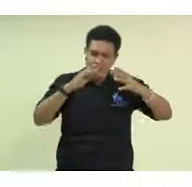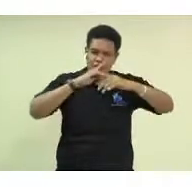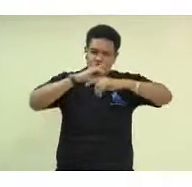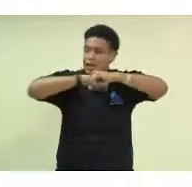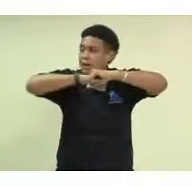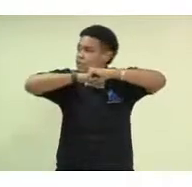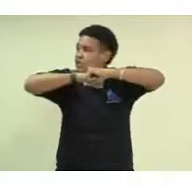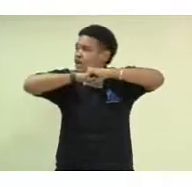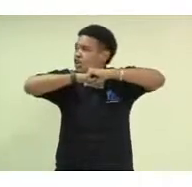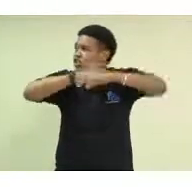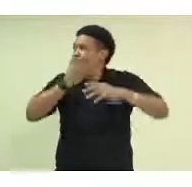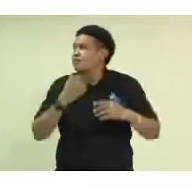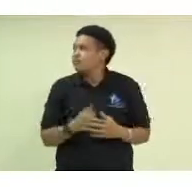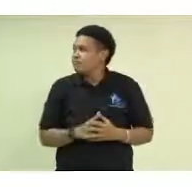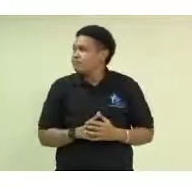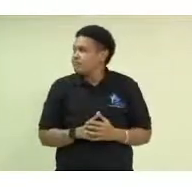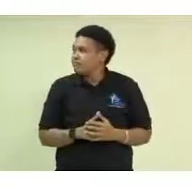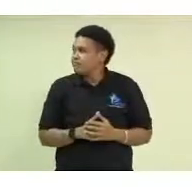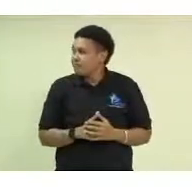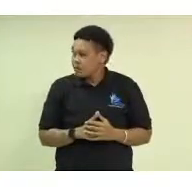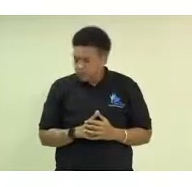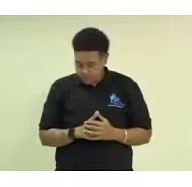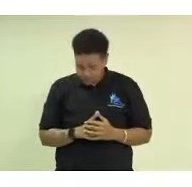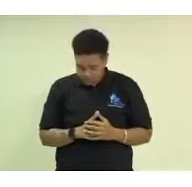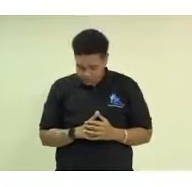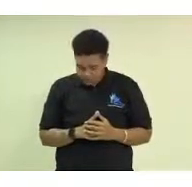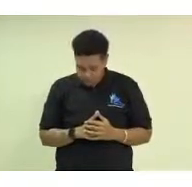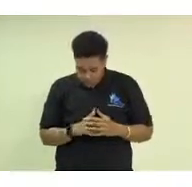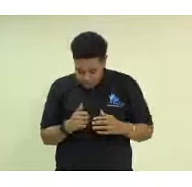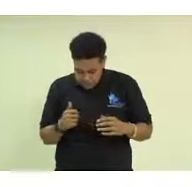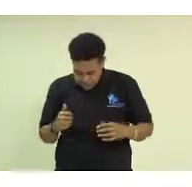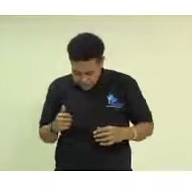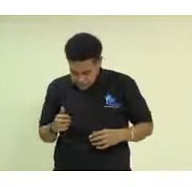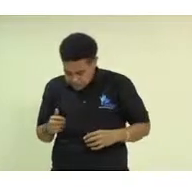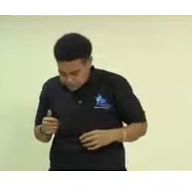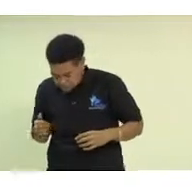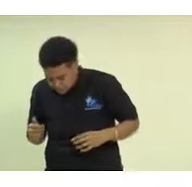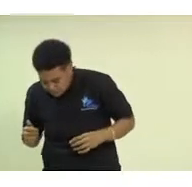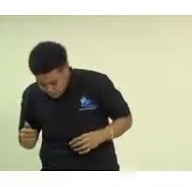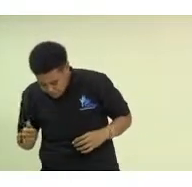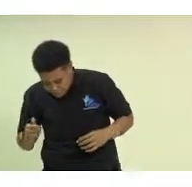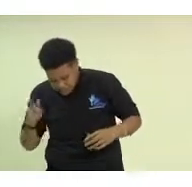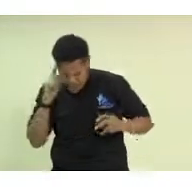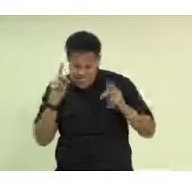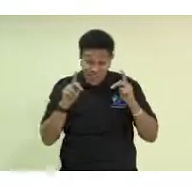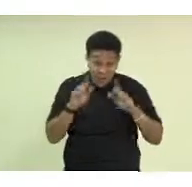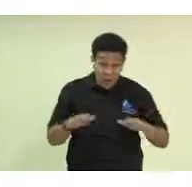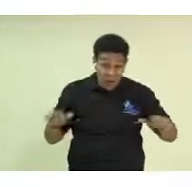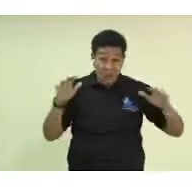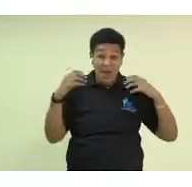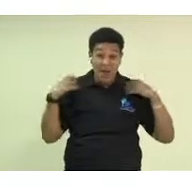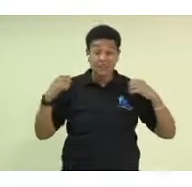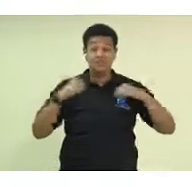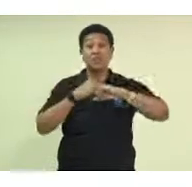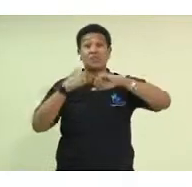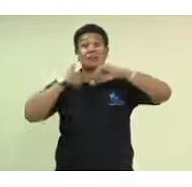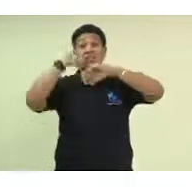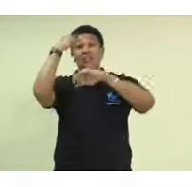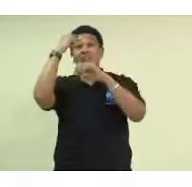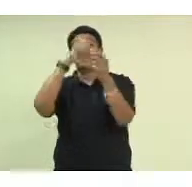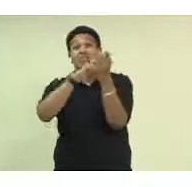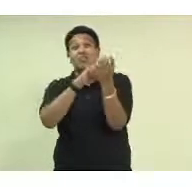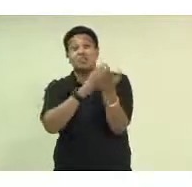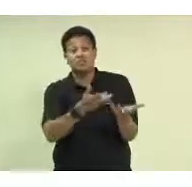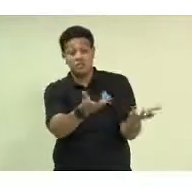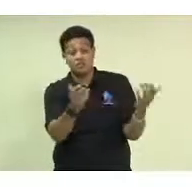protection. And I think that to the populace, of course, health protection. And I think that the doctors,